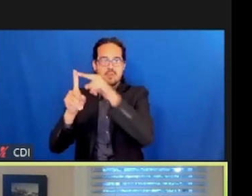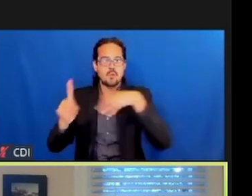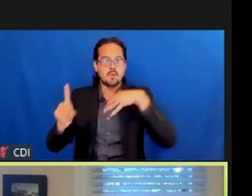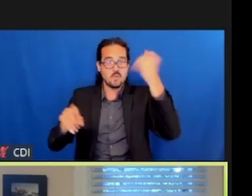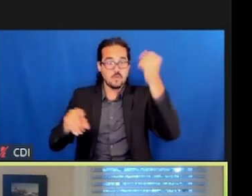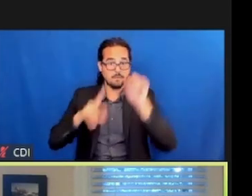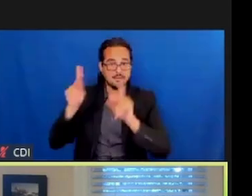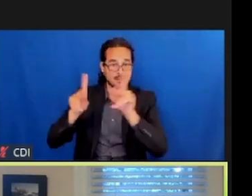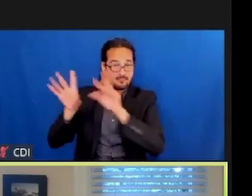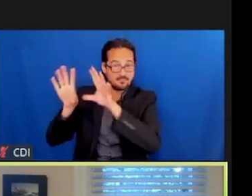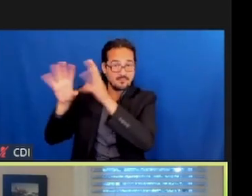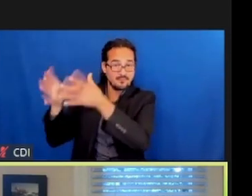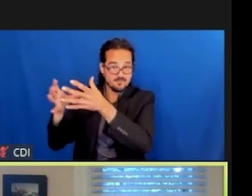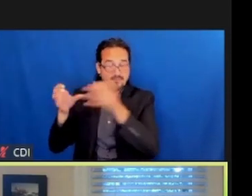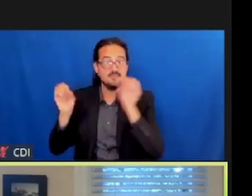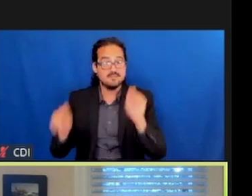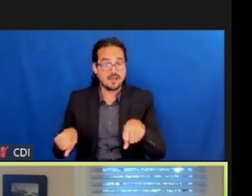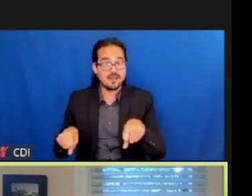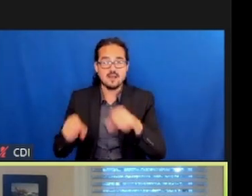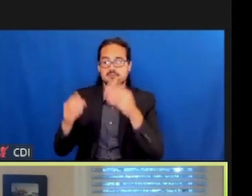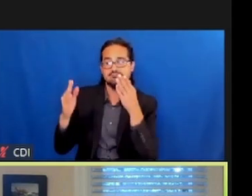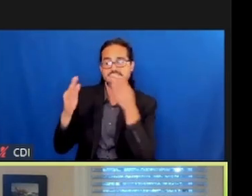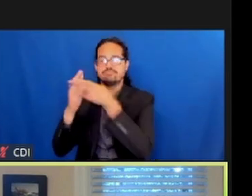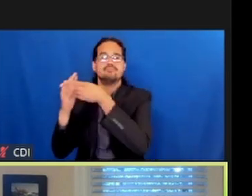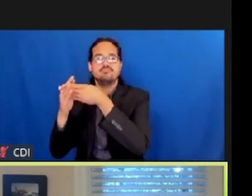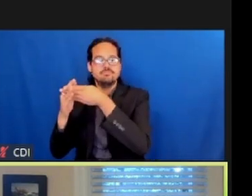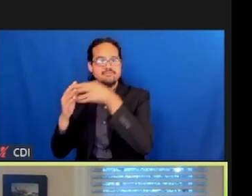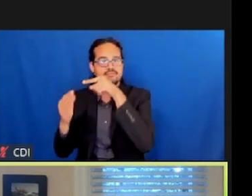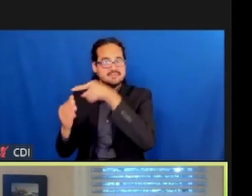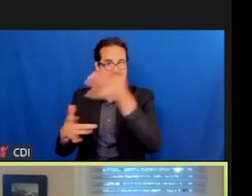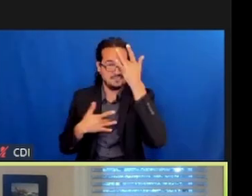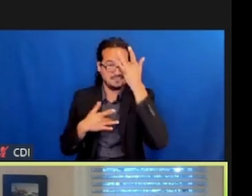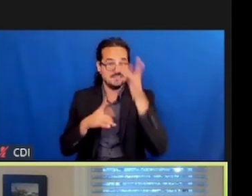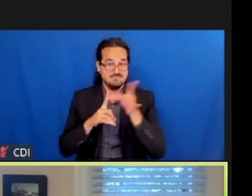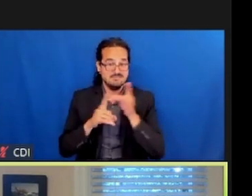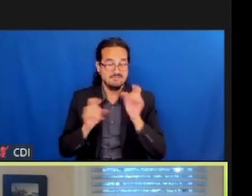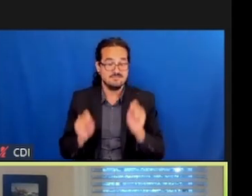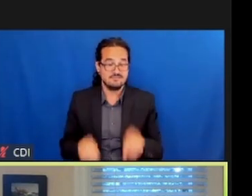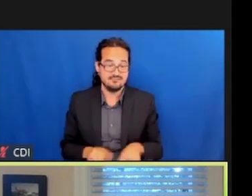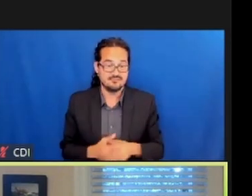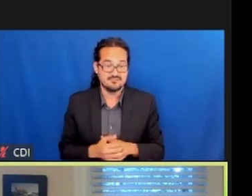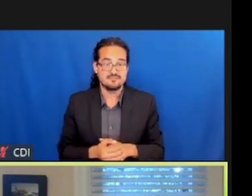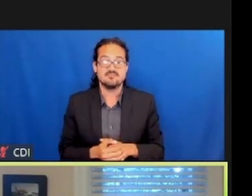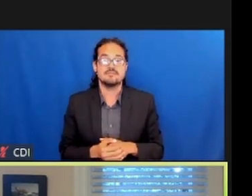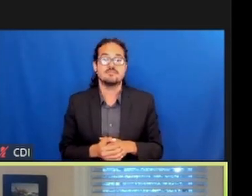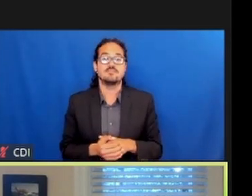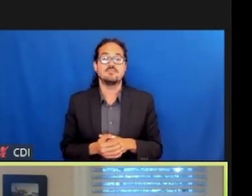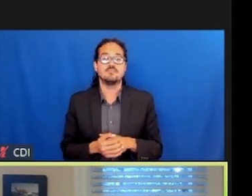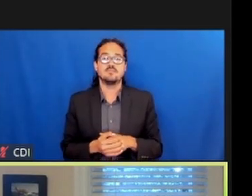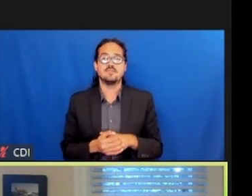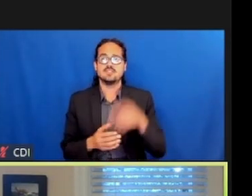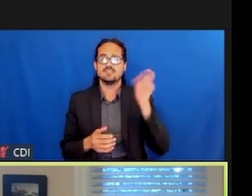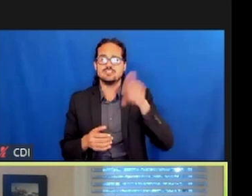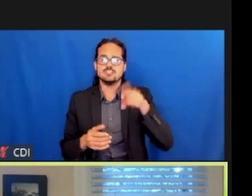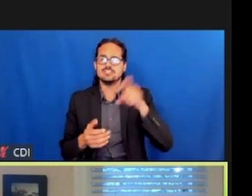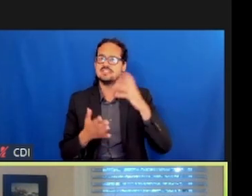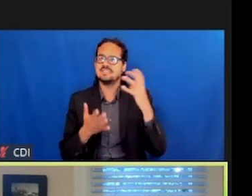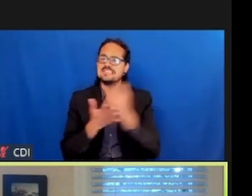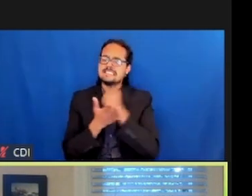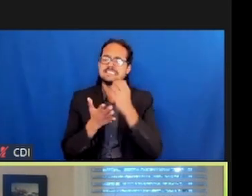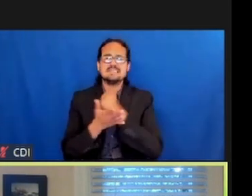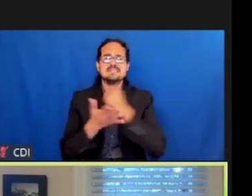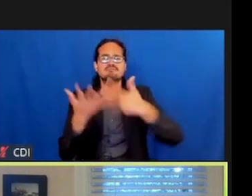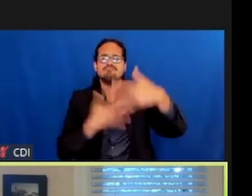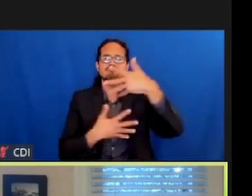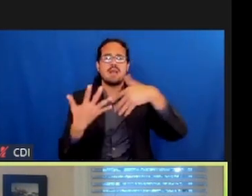it enough, it's good for all of us just to optimize our time in outdoor activities. So when selecting camps, select camps that are spending